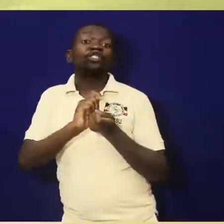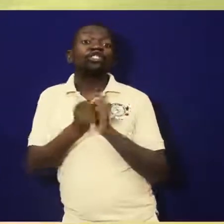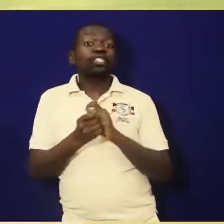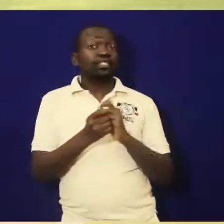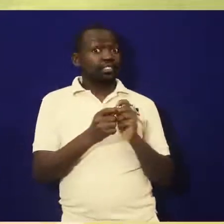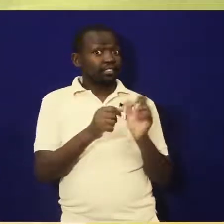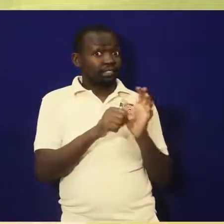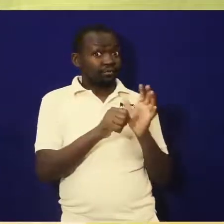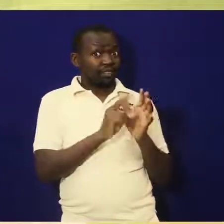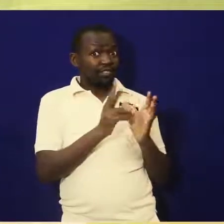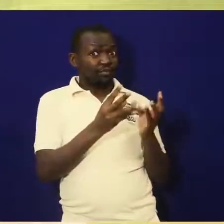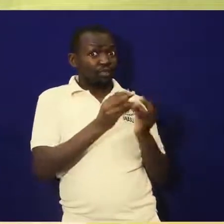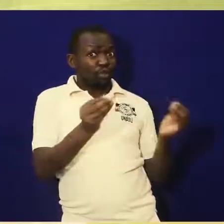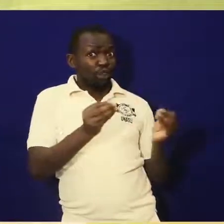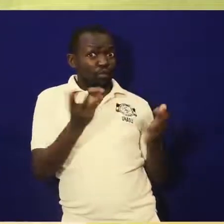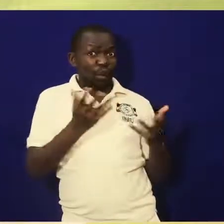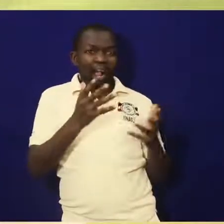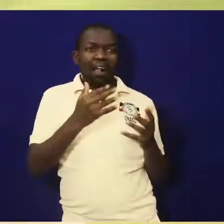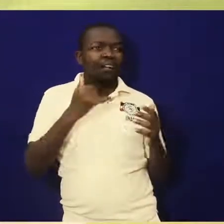solve.